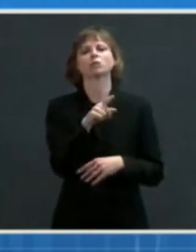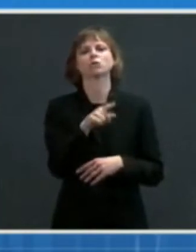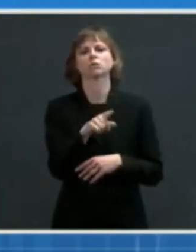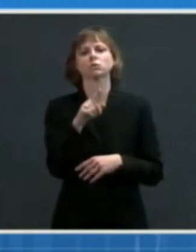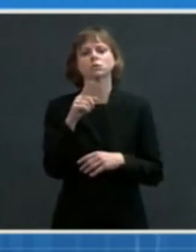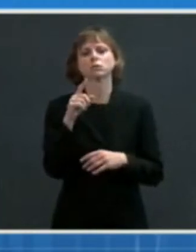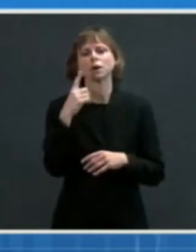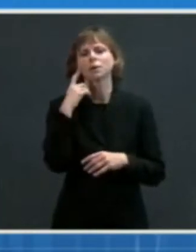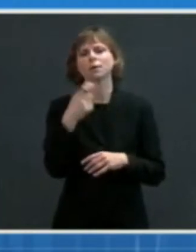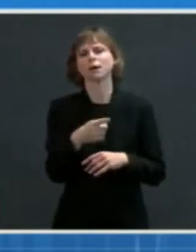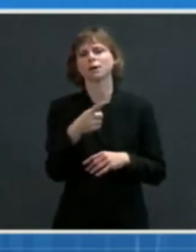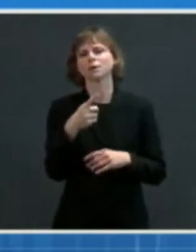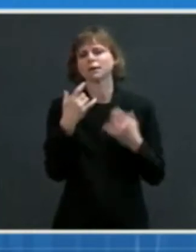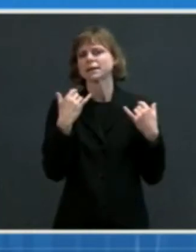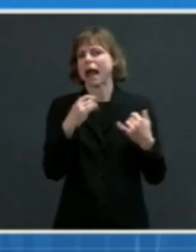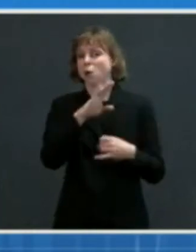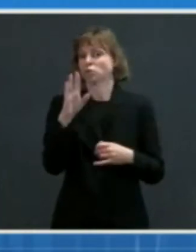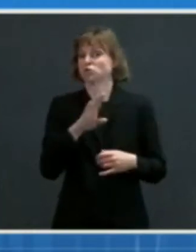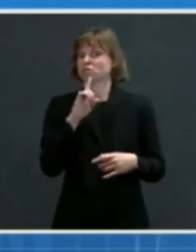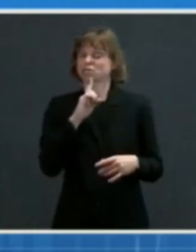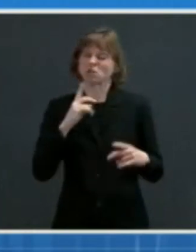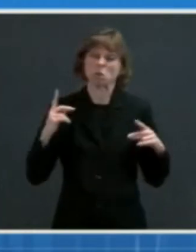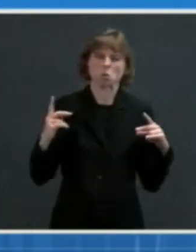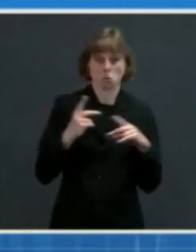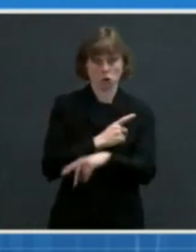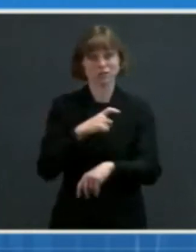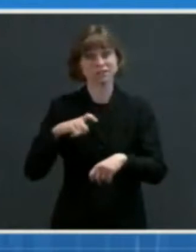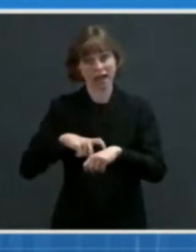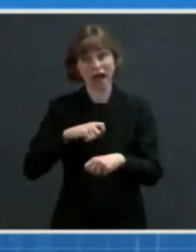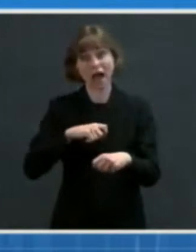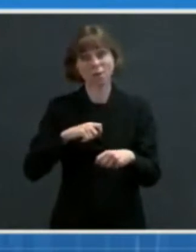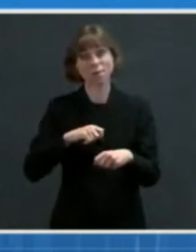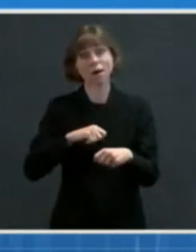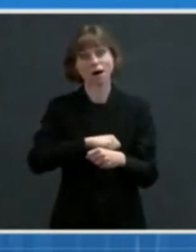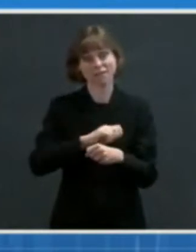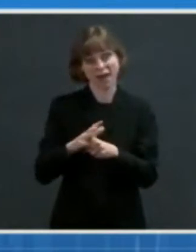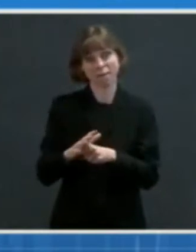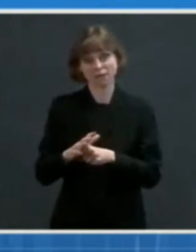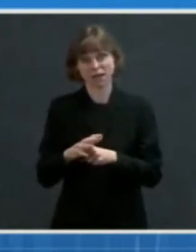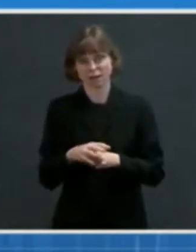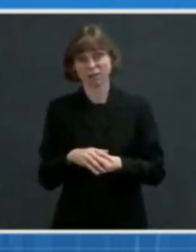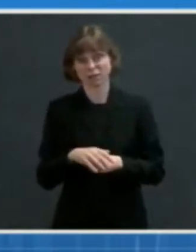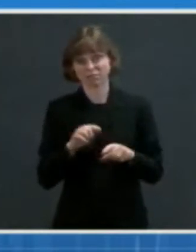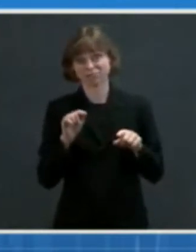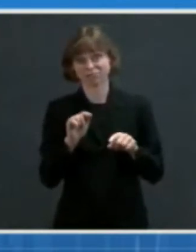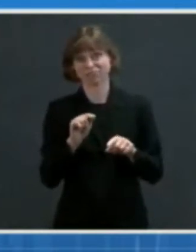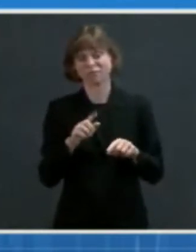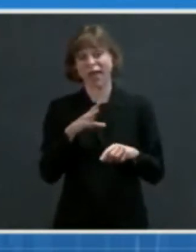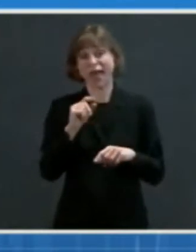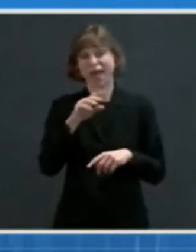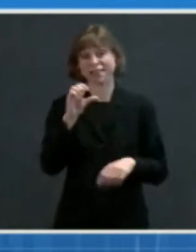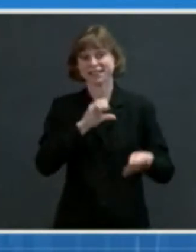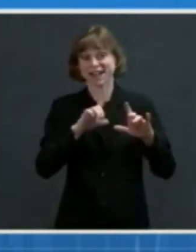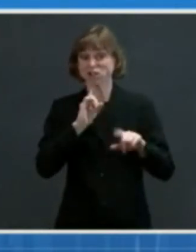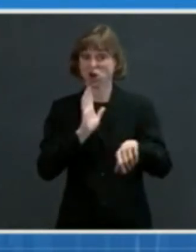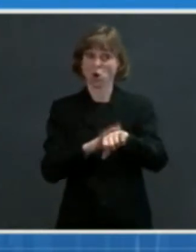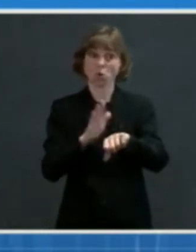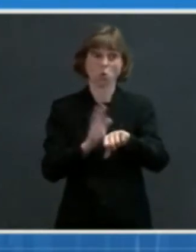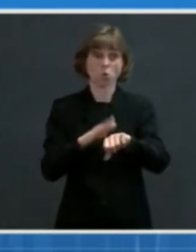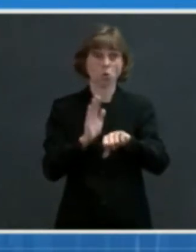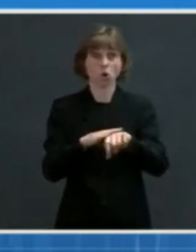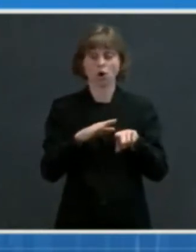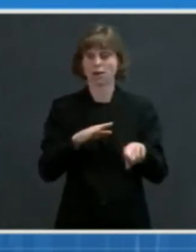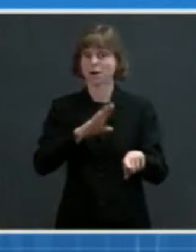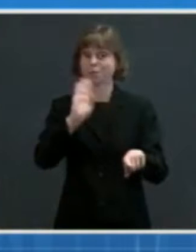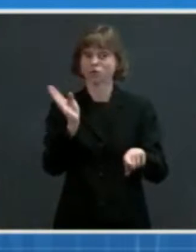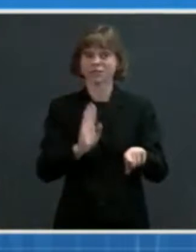is now having the worst time of the pandemic, and scientists around the world are warning that the COVID outbreak in Brazil is a